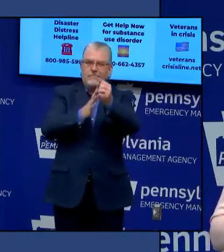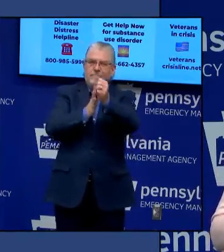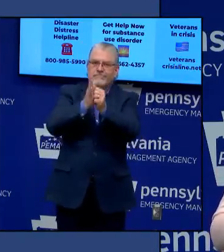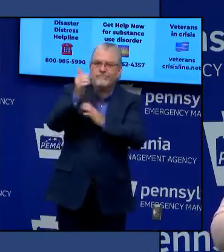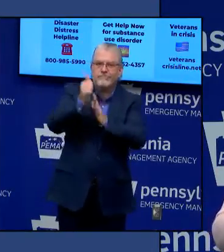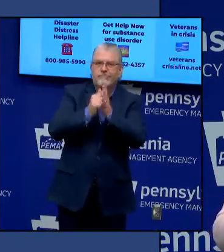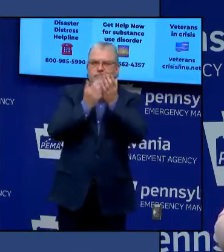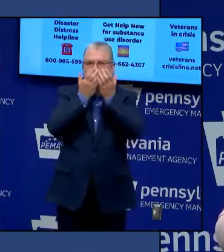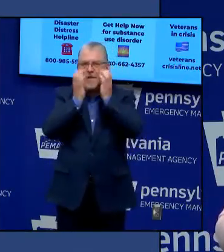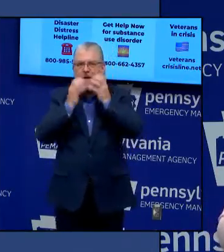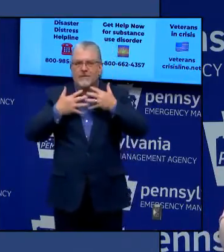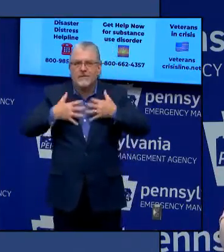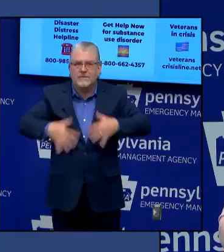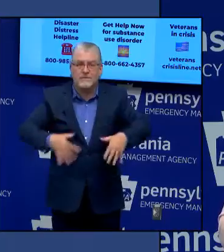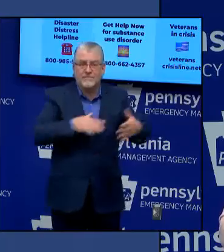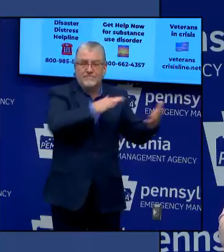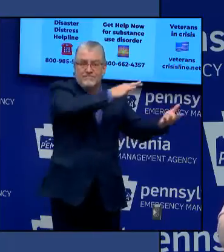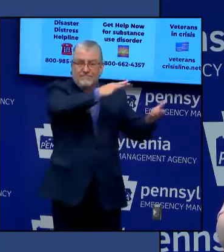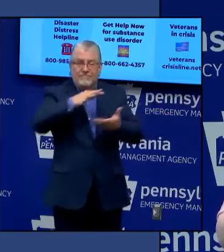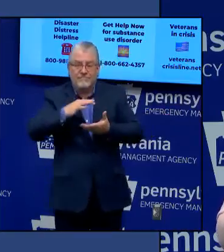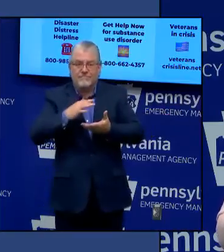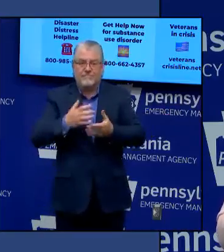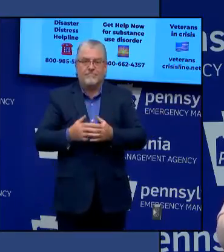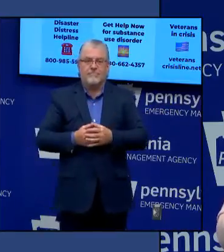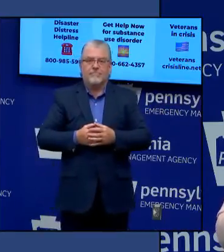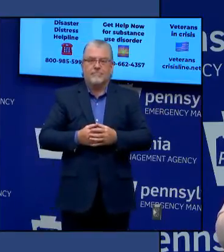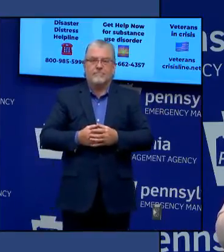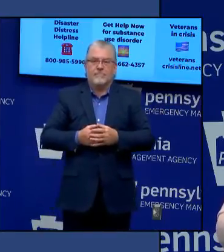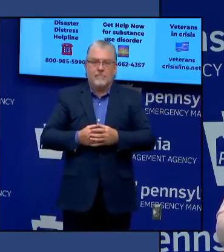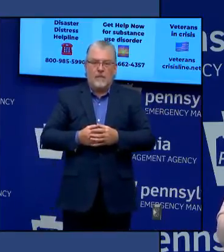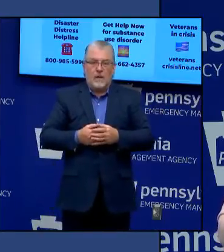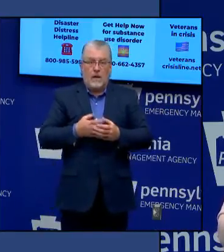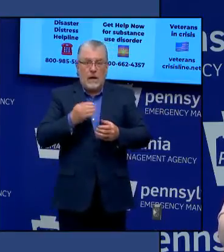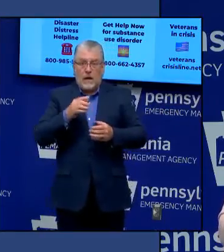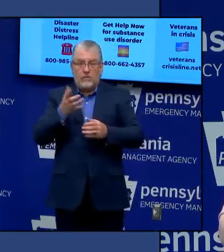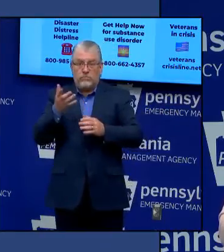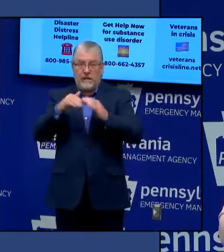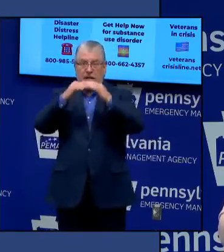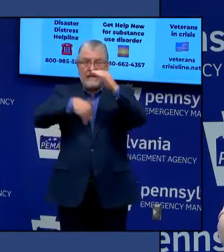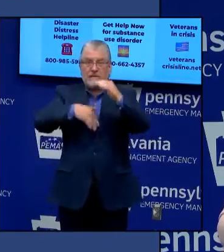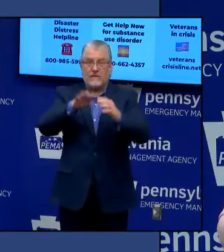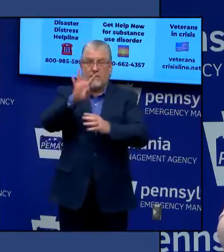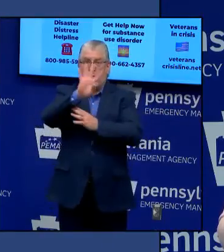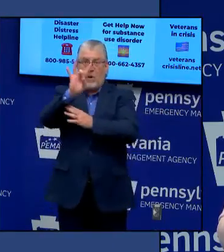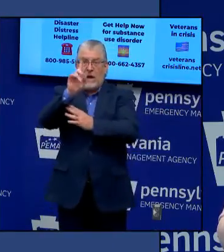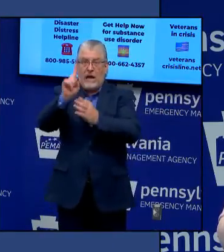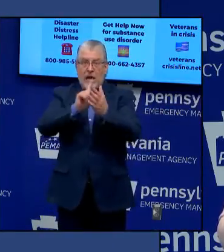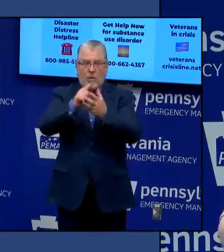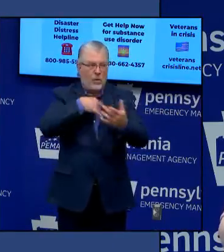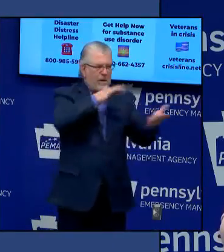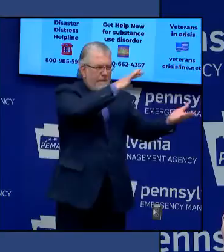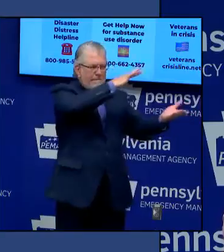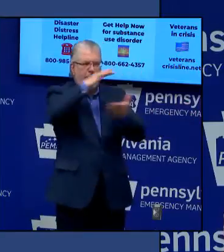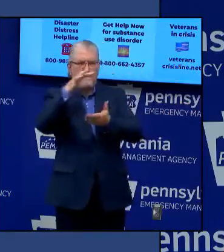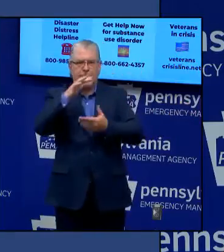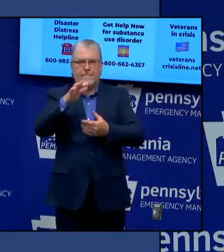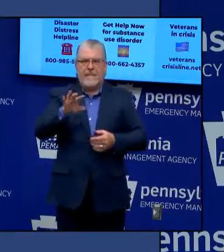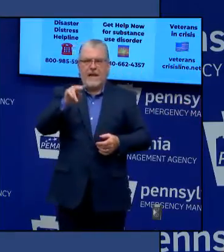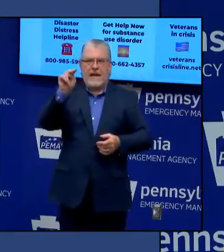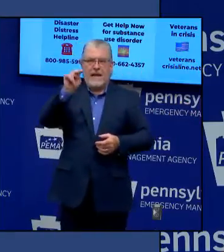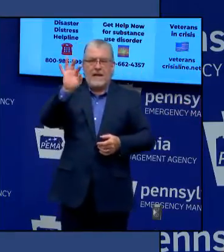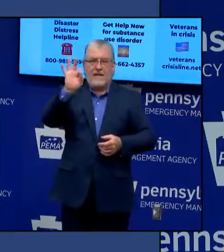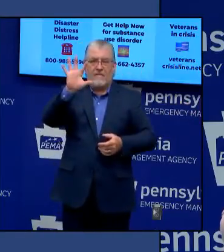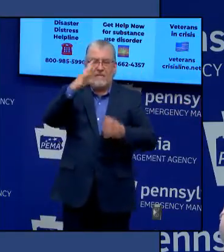and other PPE to those facilities. And we have consulted with ECRI to do even more infectious disease consultations. Where